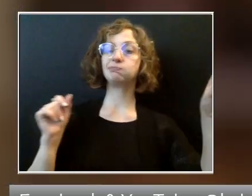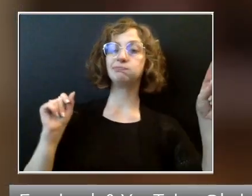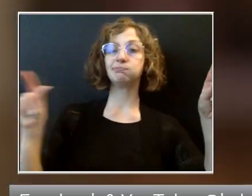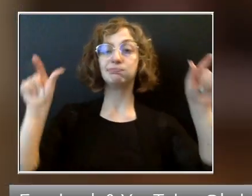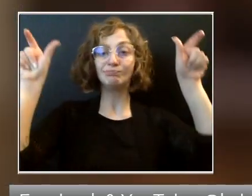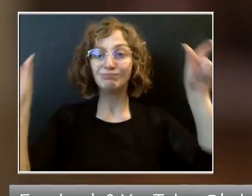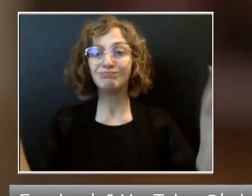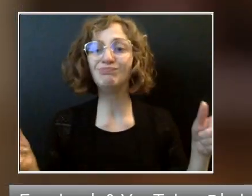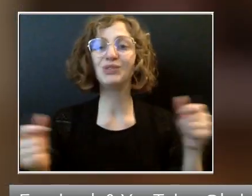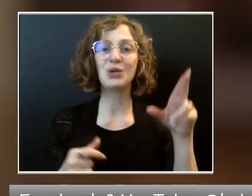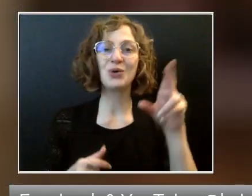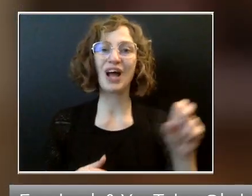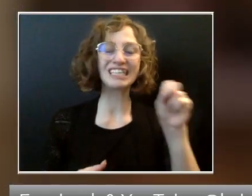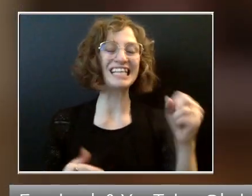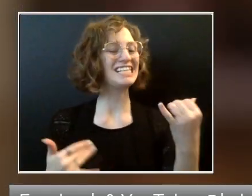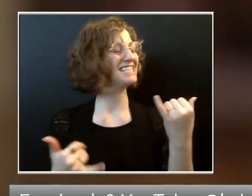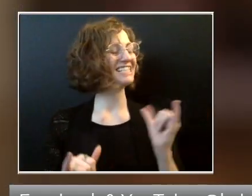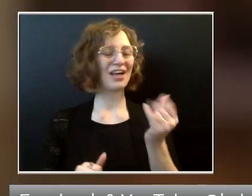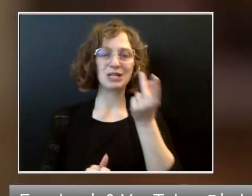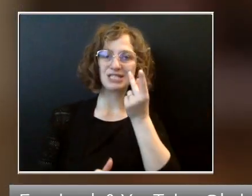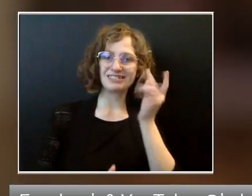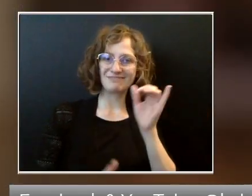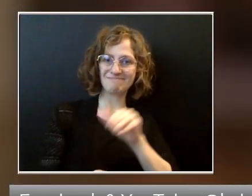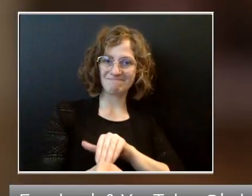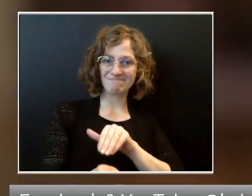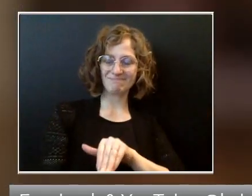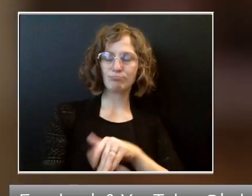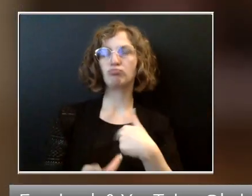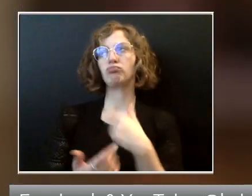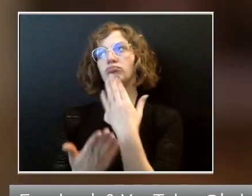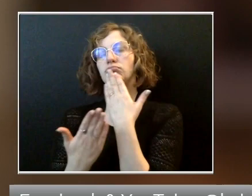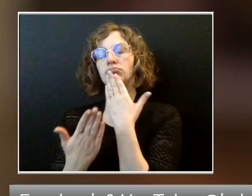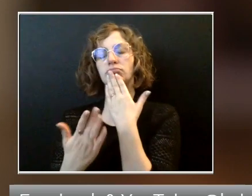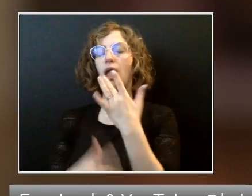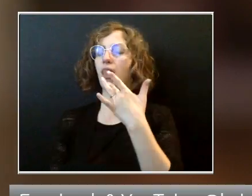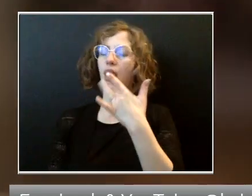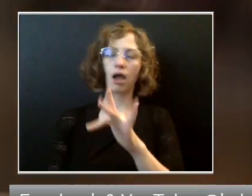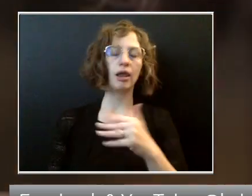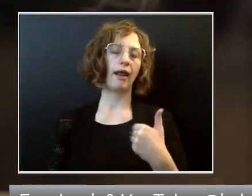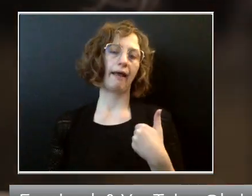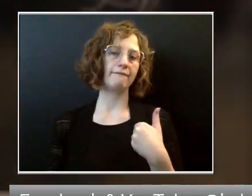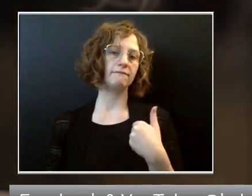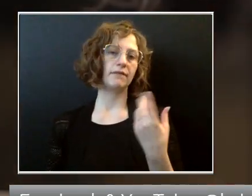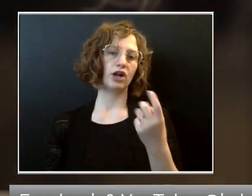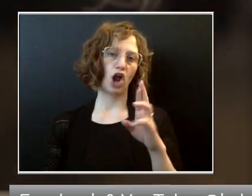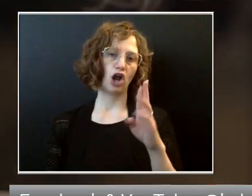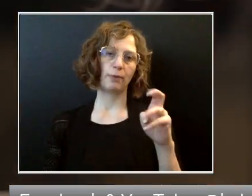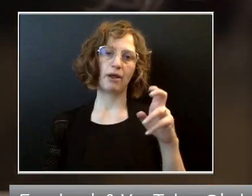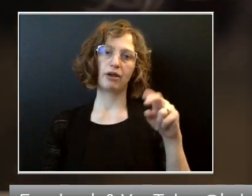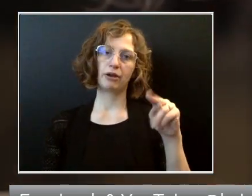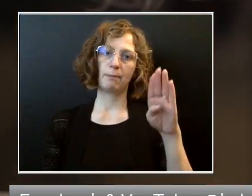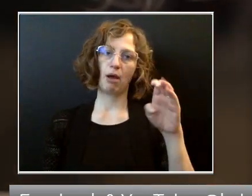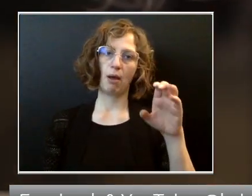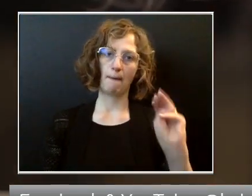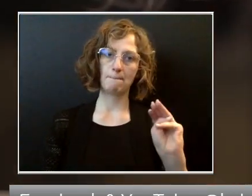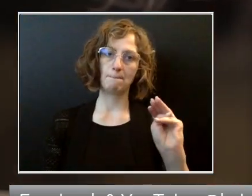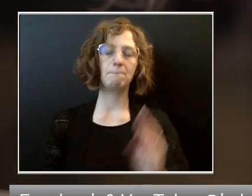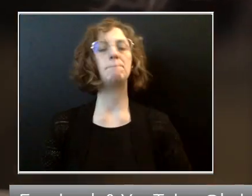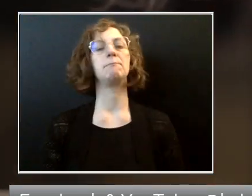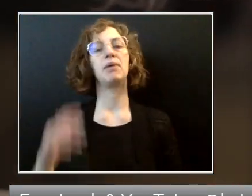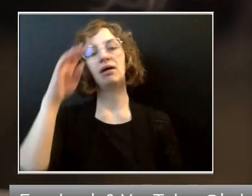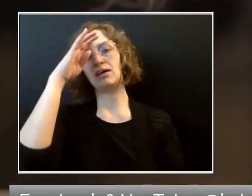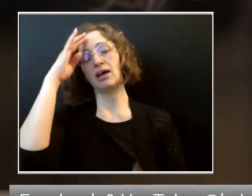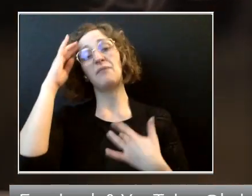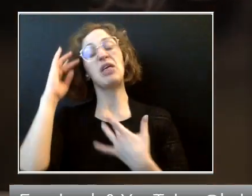way. I've been fortunate to have Dr. Barenbaum as my doctor through this, and I feel that he has our best